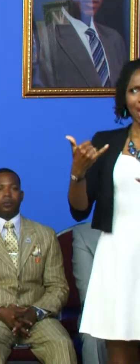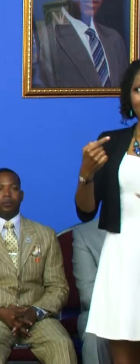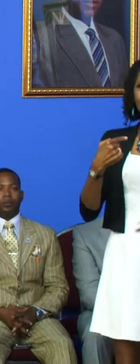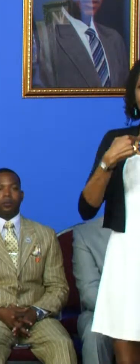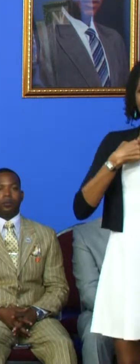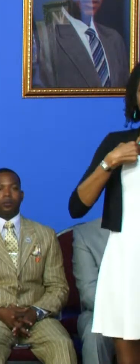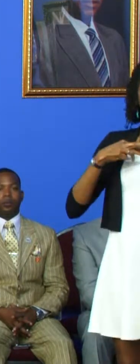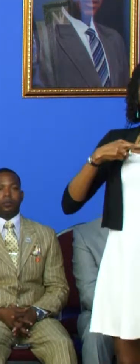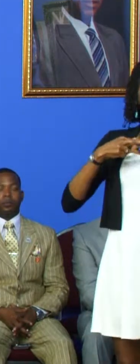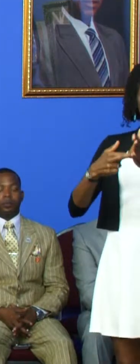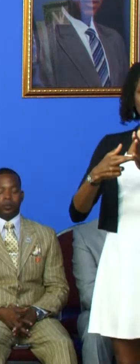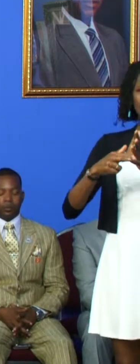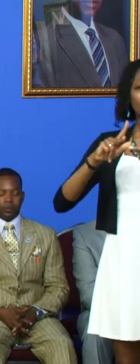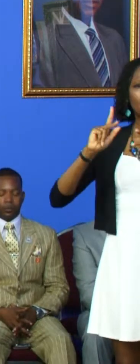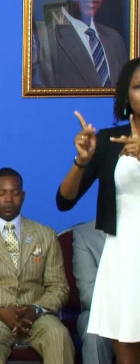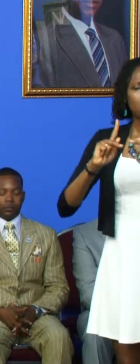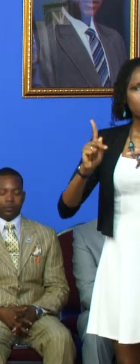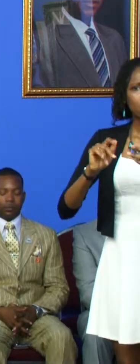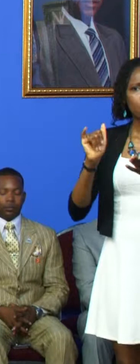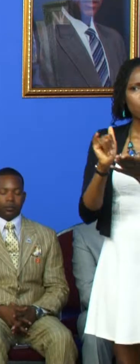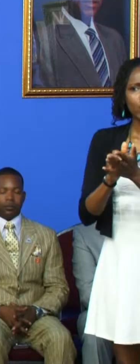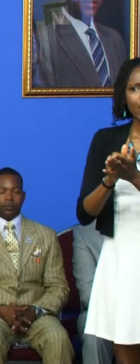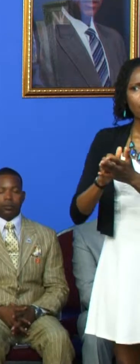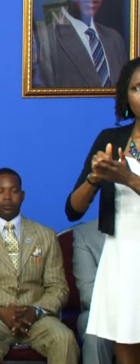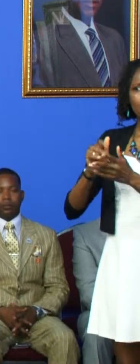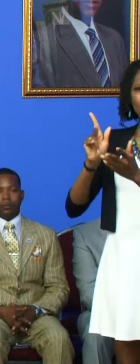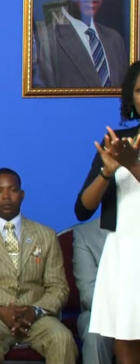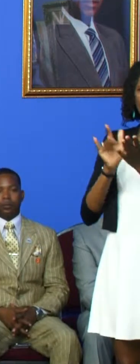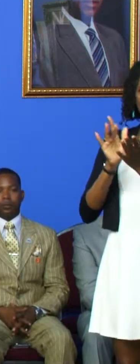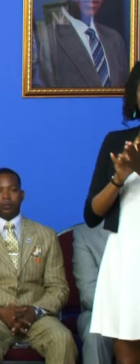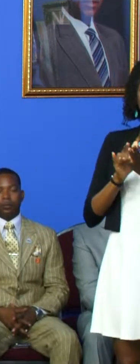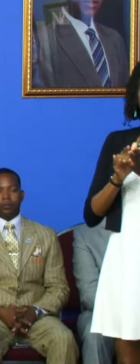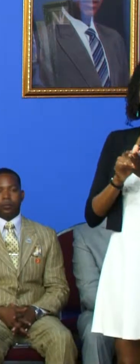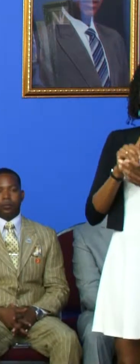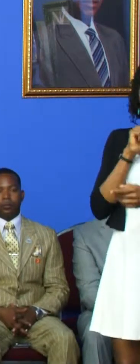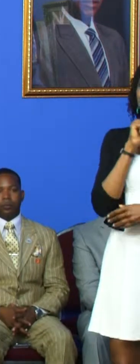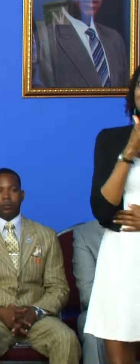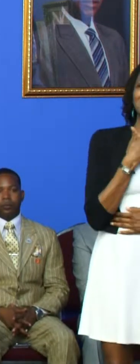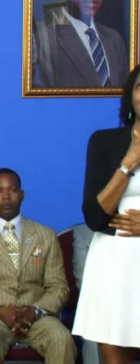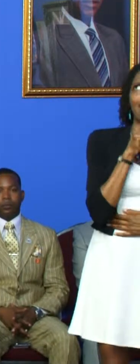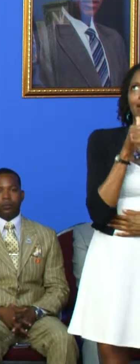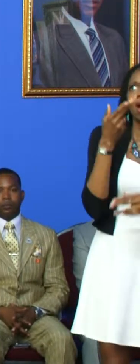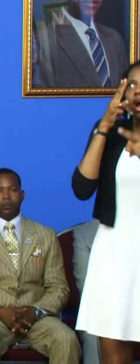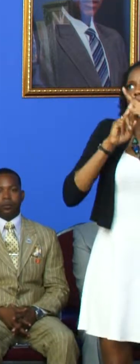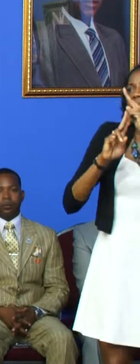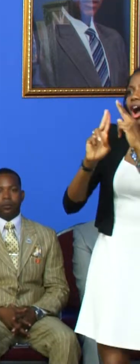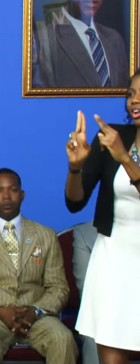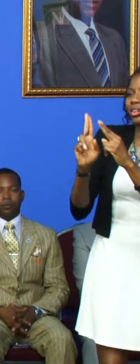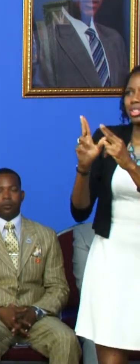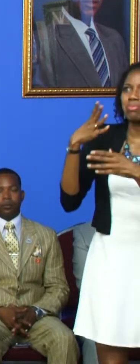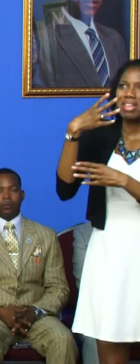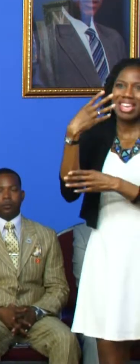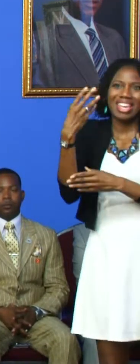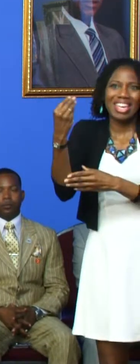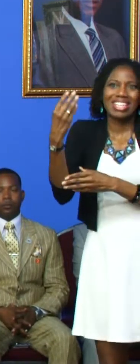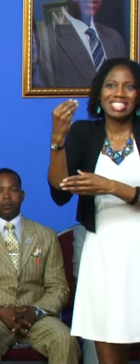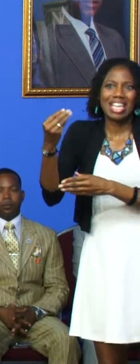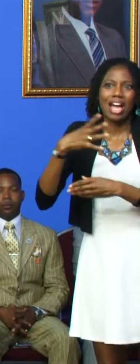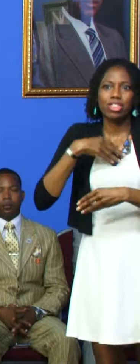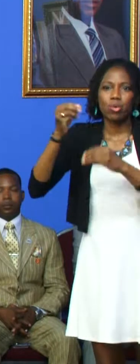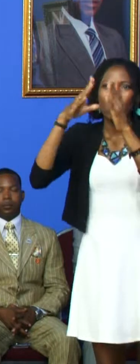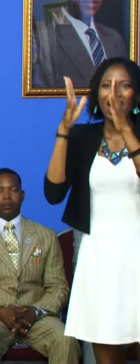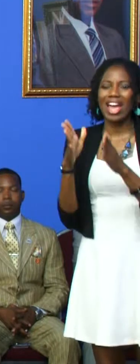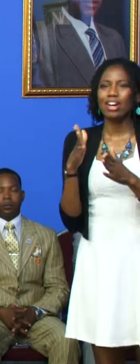exploited rather than be honored to be inside and enjoying the fruits of the